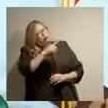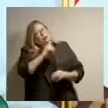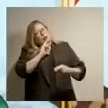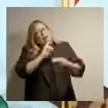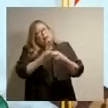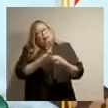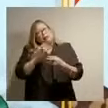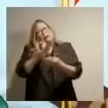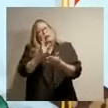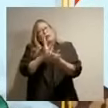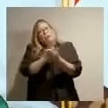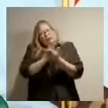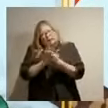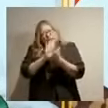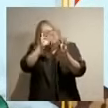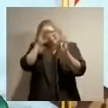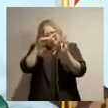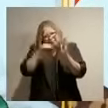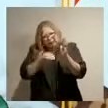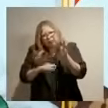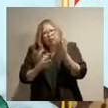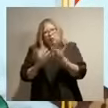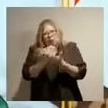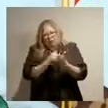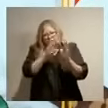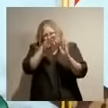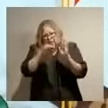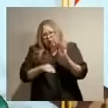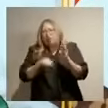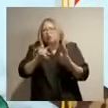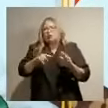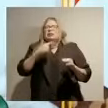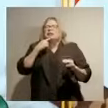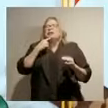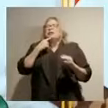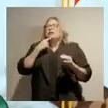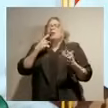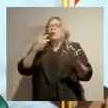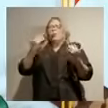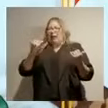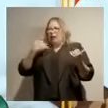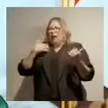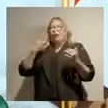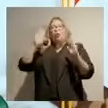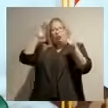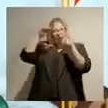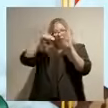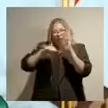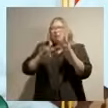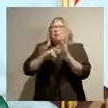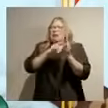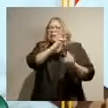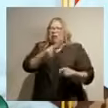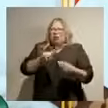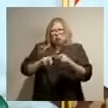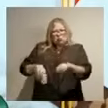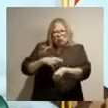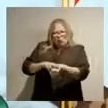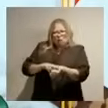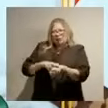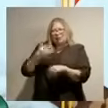revenues declines and everything that we've experienced, you've characterized it as a return to normal, like historic norms, mm-hmm. and that, you know, what was